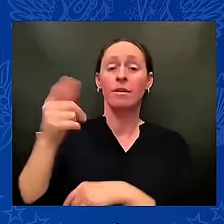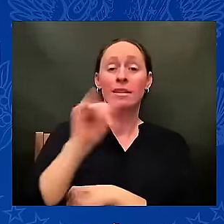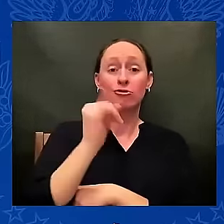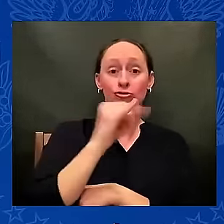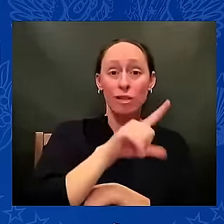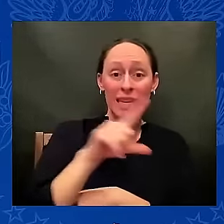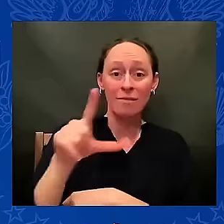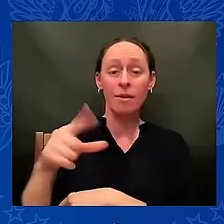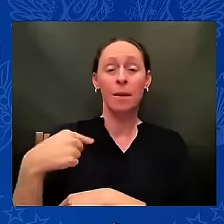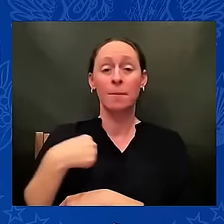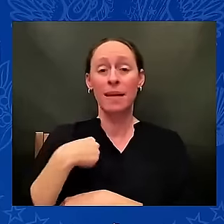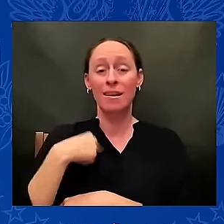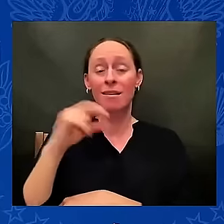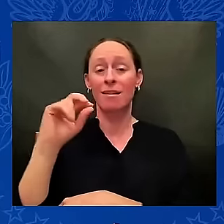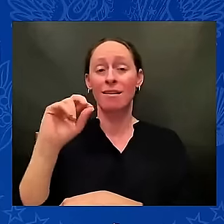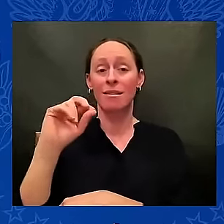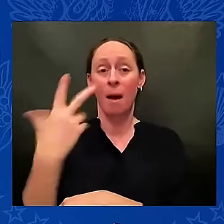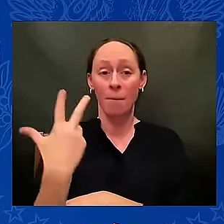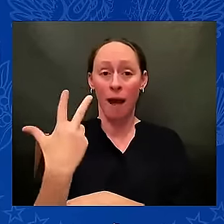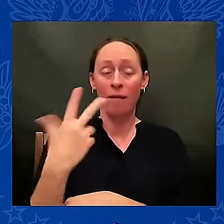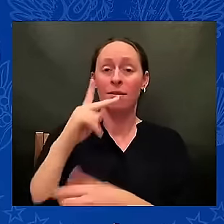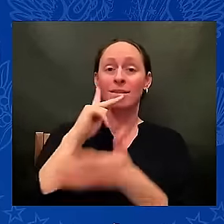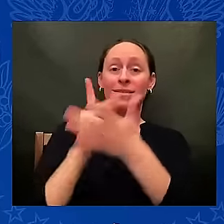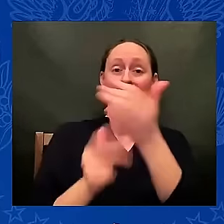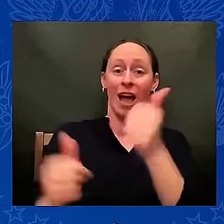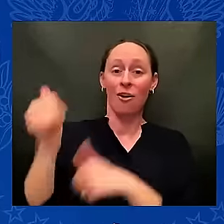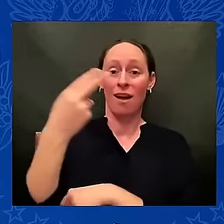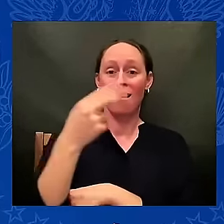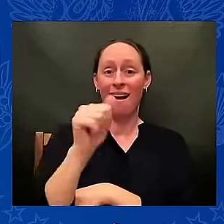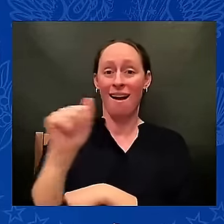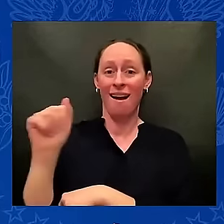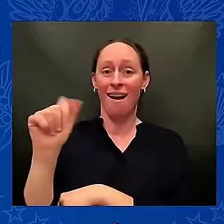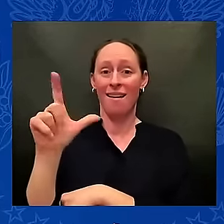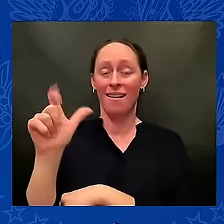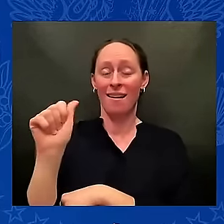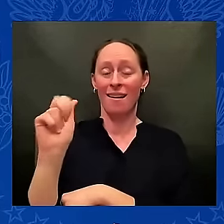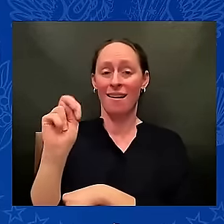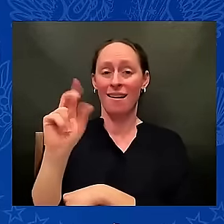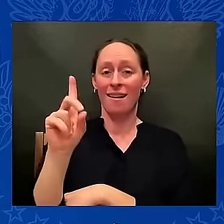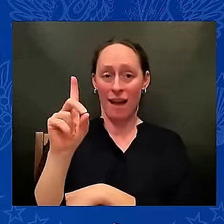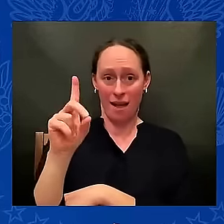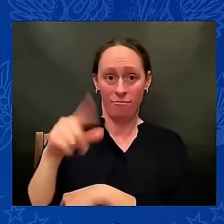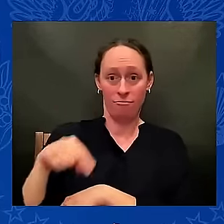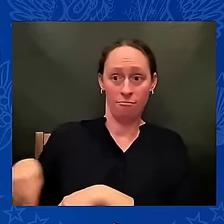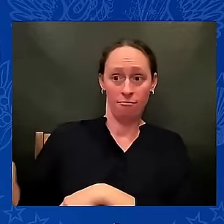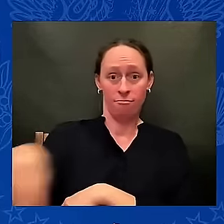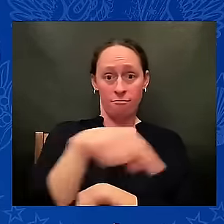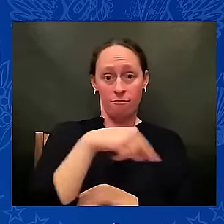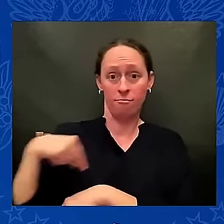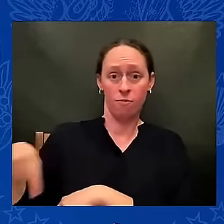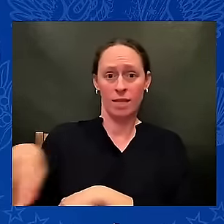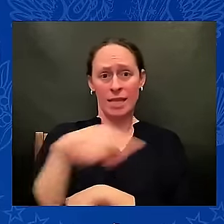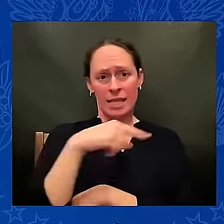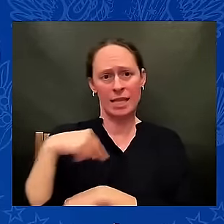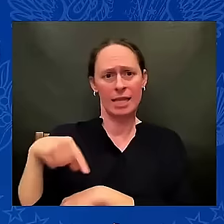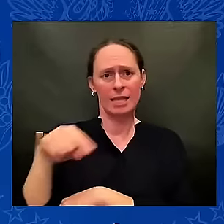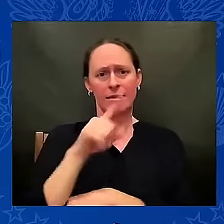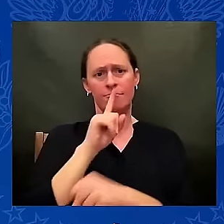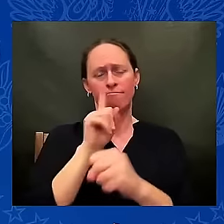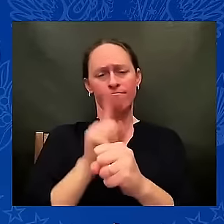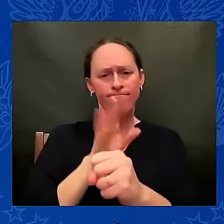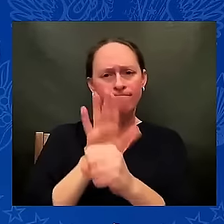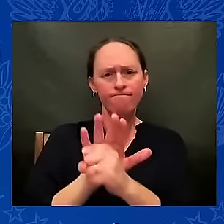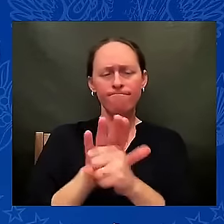to include indigenous voices in all we do. Along with Secretary Holland, I've appointed Native Americans to lead across the federal government.